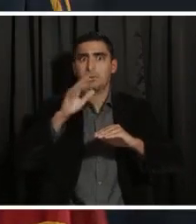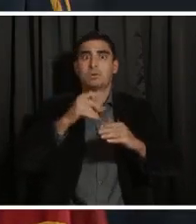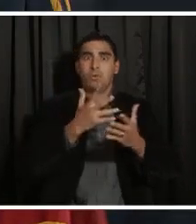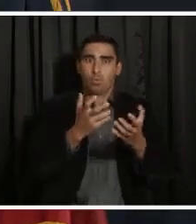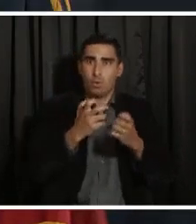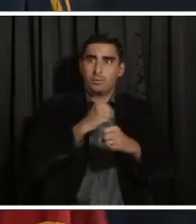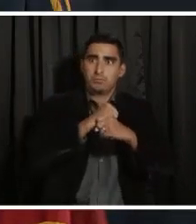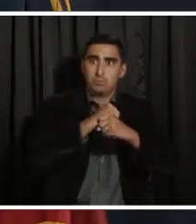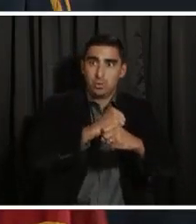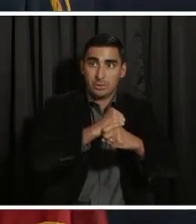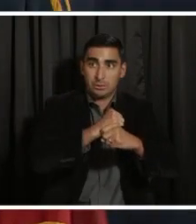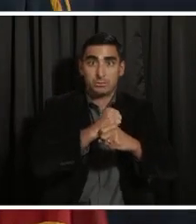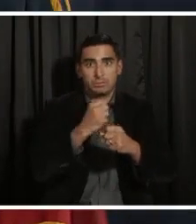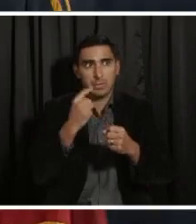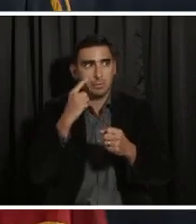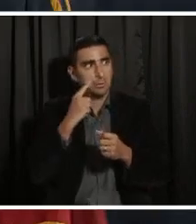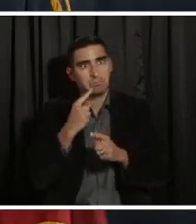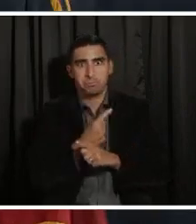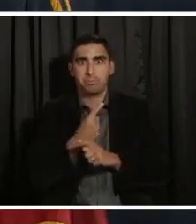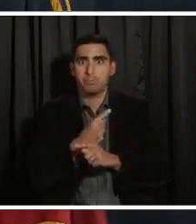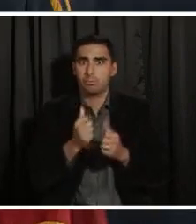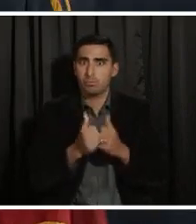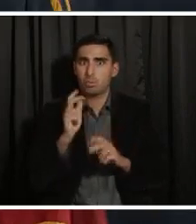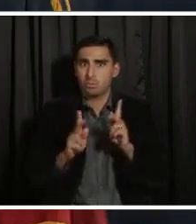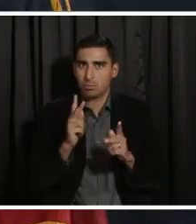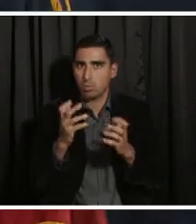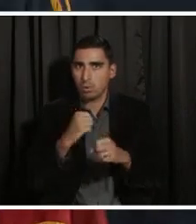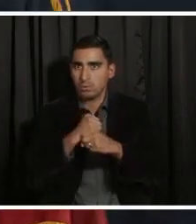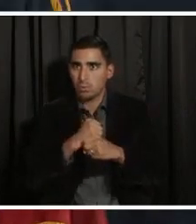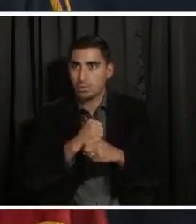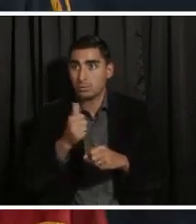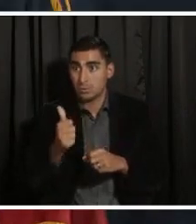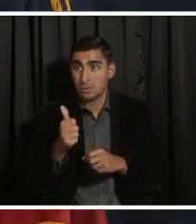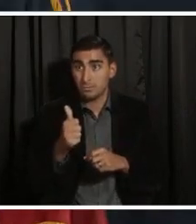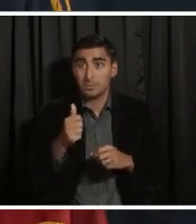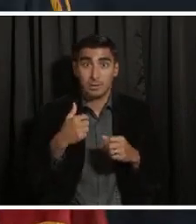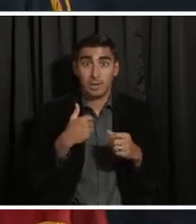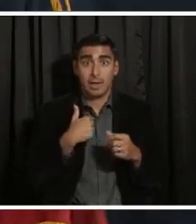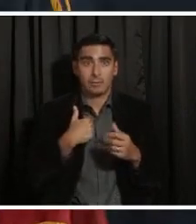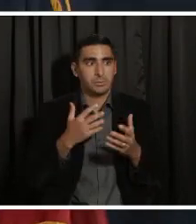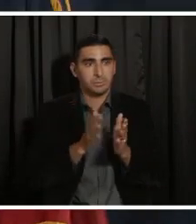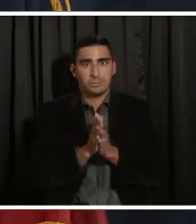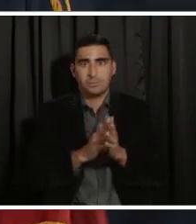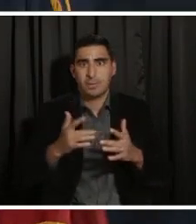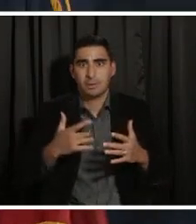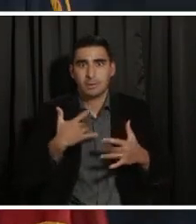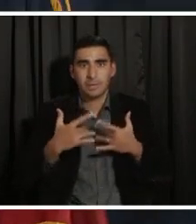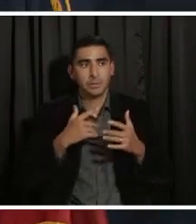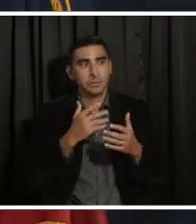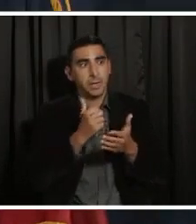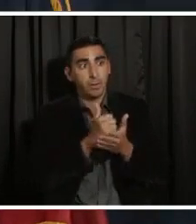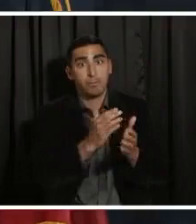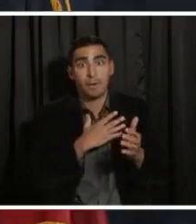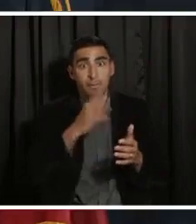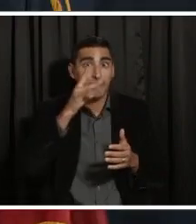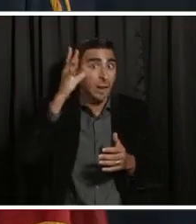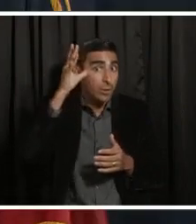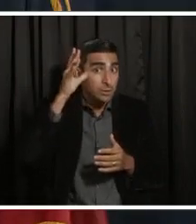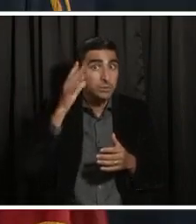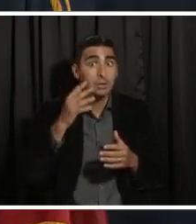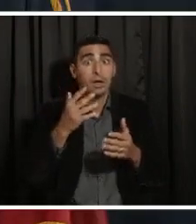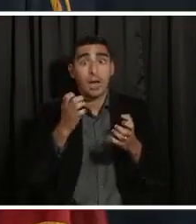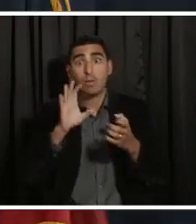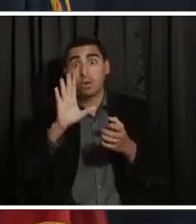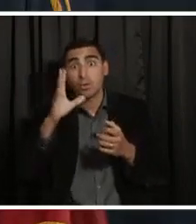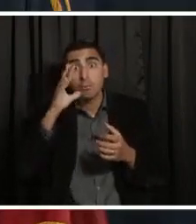that as rational. Most Coloradans do. I couldn't wait to protect my parents. They got the booster. I want your parents to have the